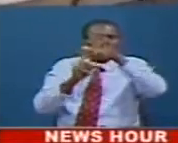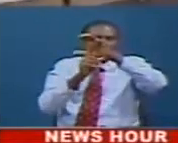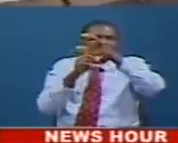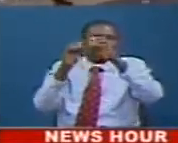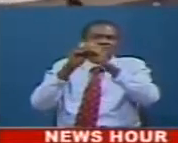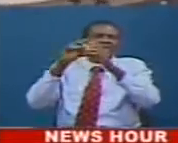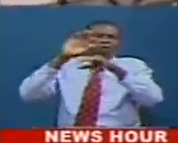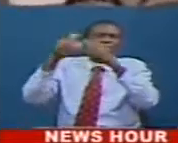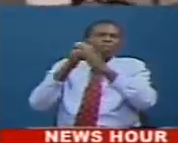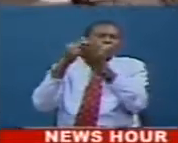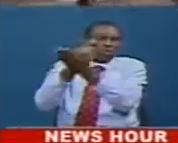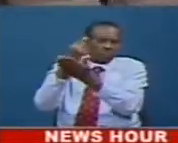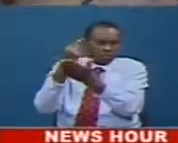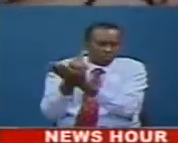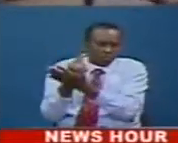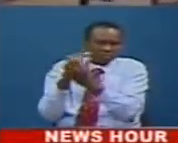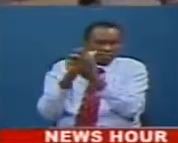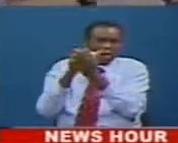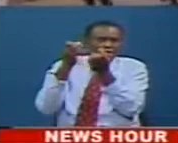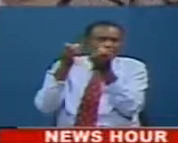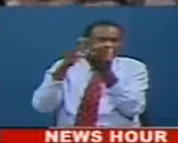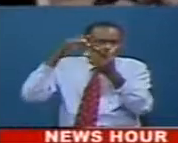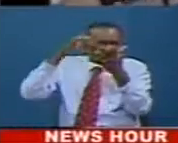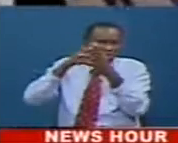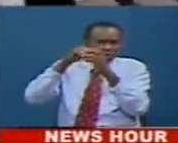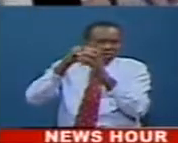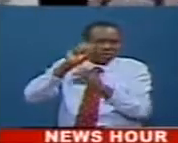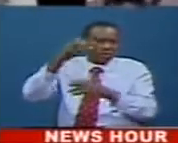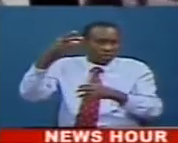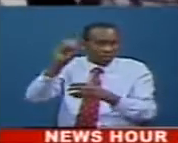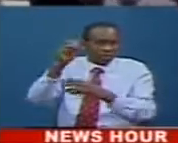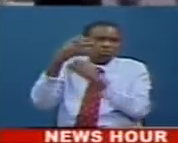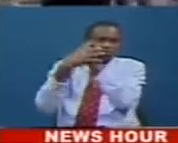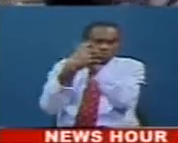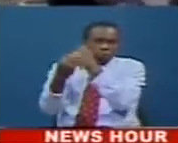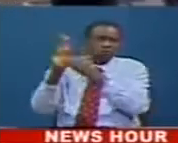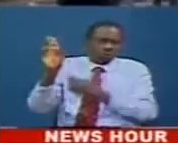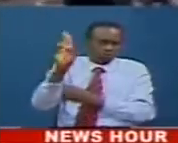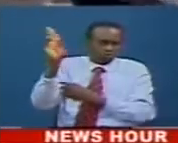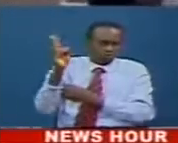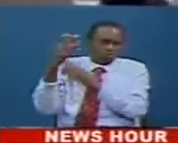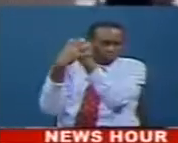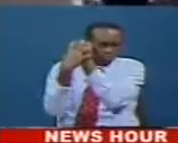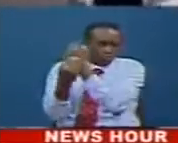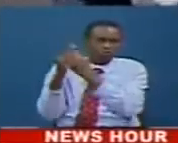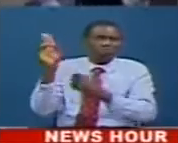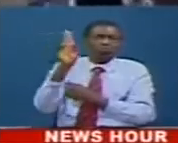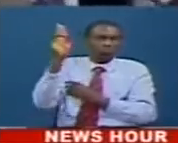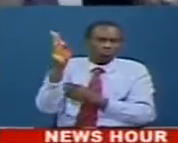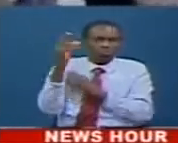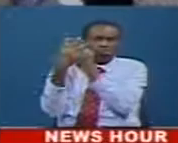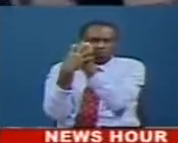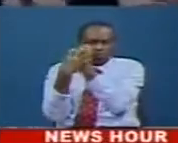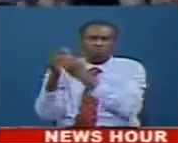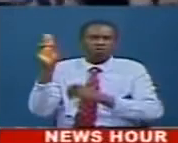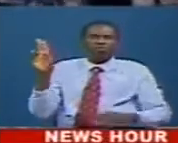craze spreading across the country, and students in some secondary schools have appeared in several videos performing this dance. The craze